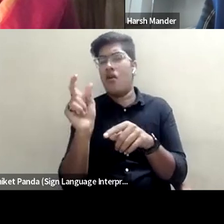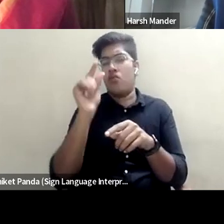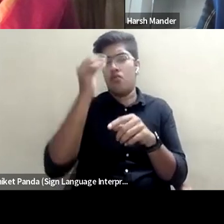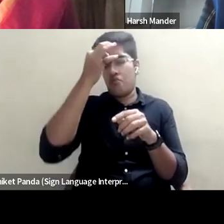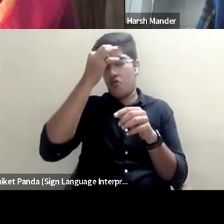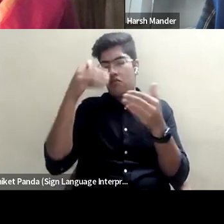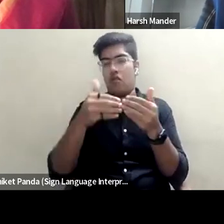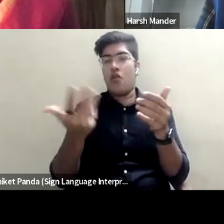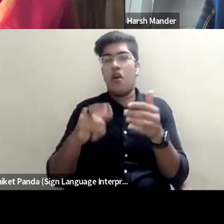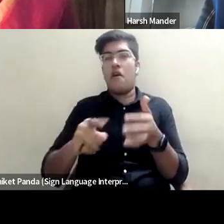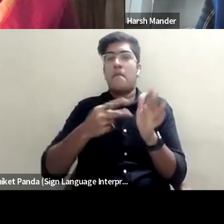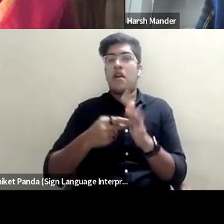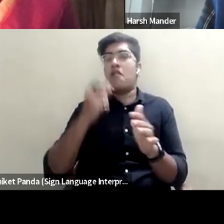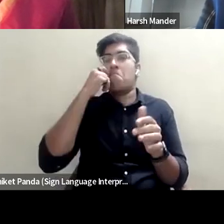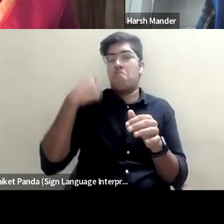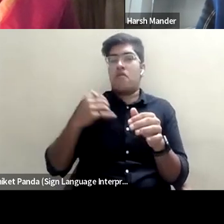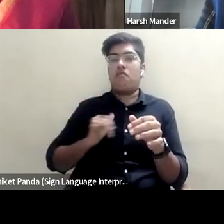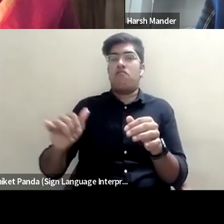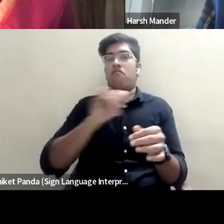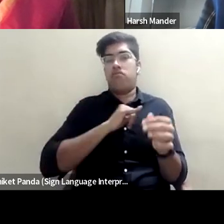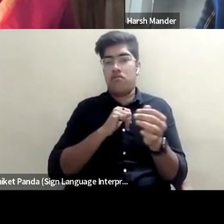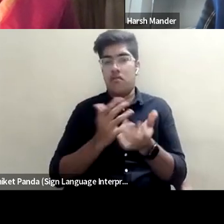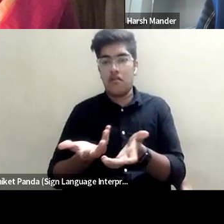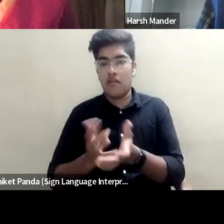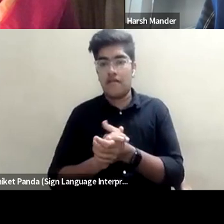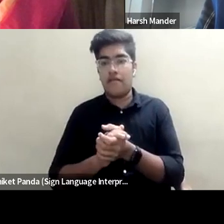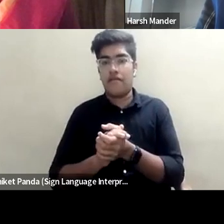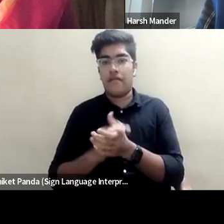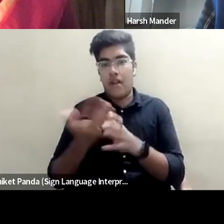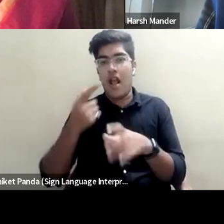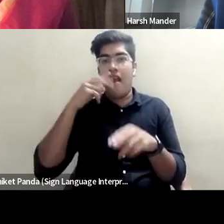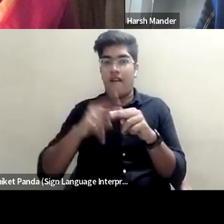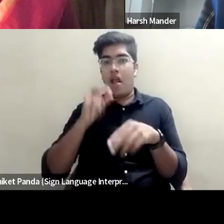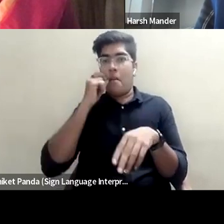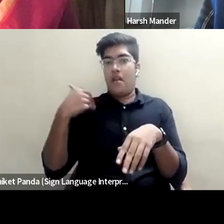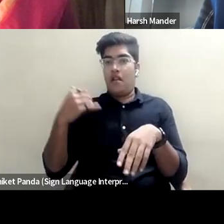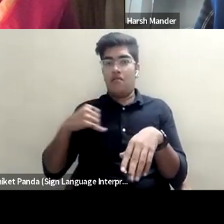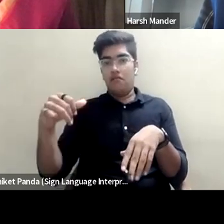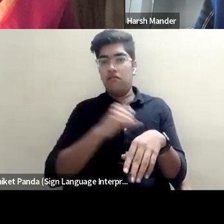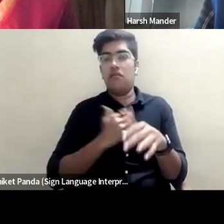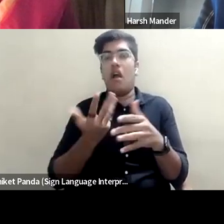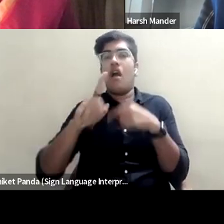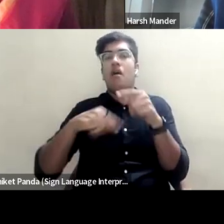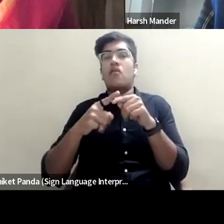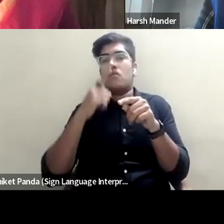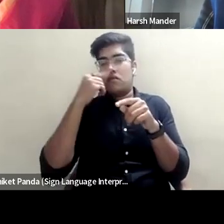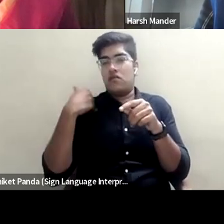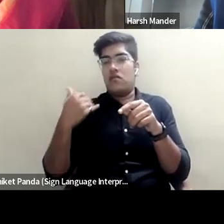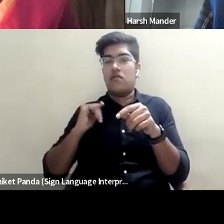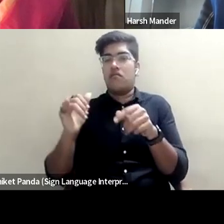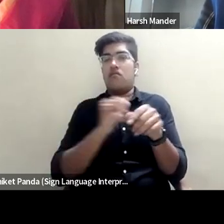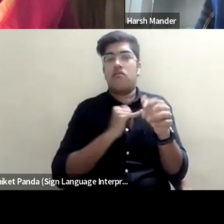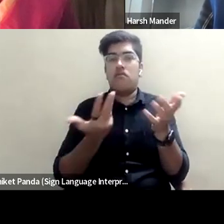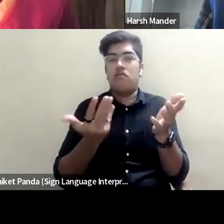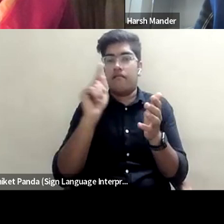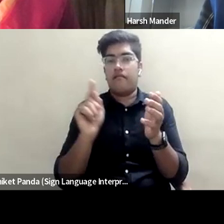means brotherhood. And so once again, what about sisterhood? Yeah. But the Hindi